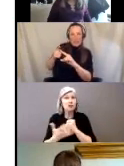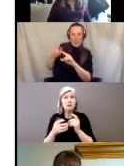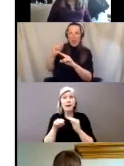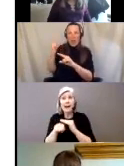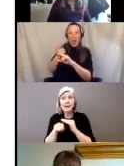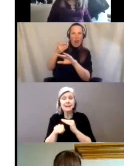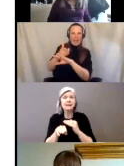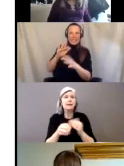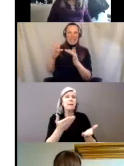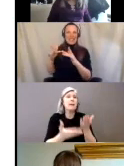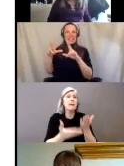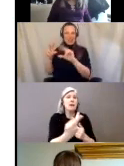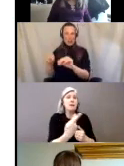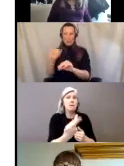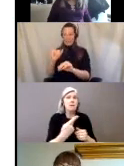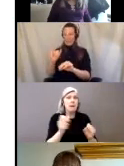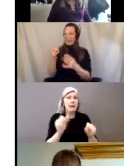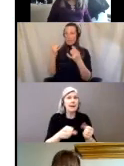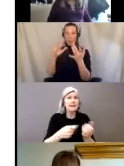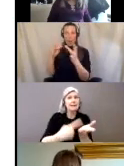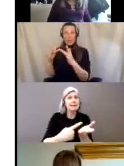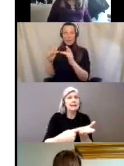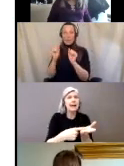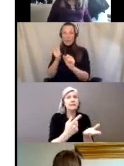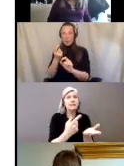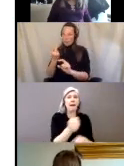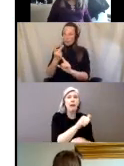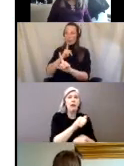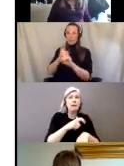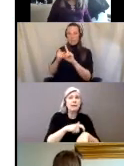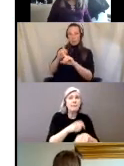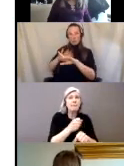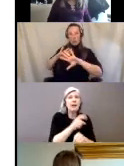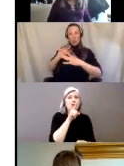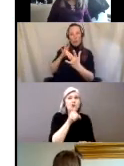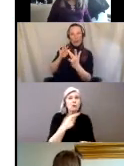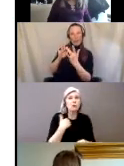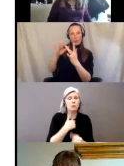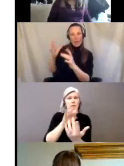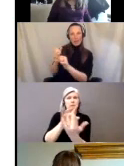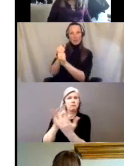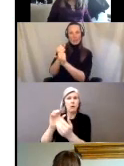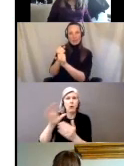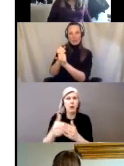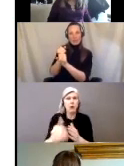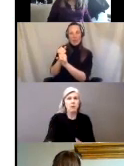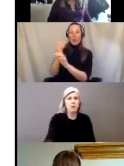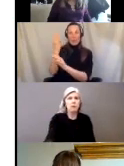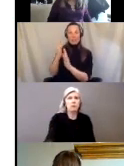offline to make sure that we're reaching everybody in our communications.